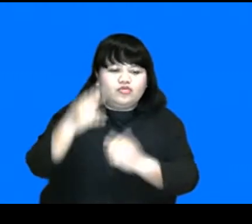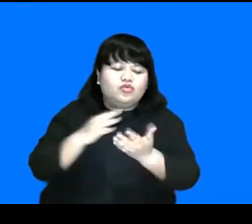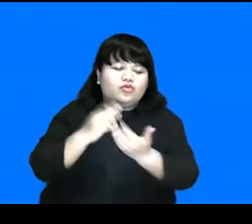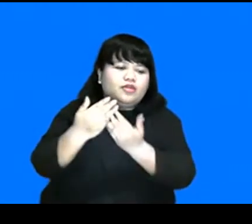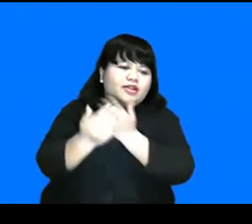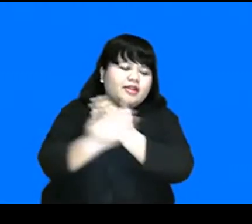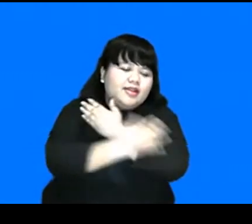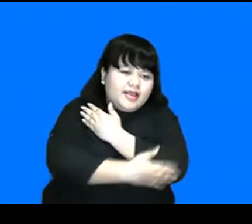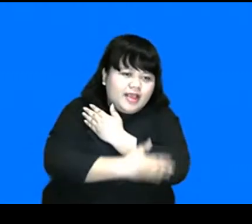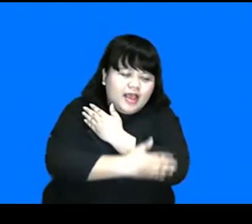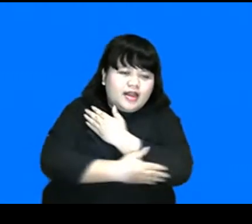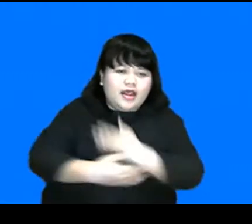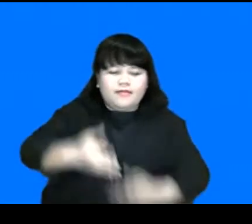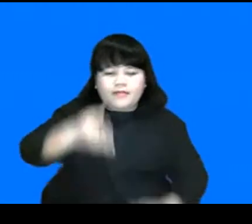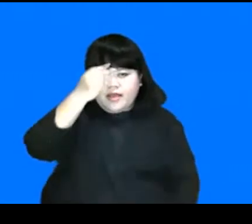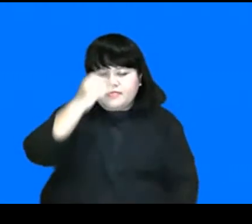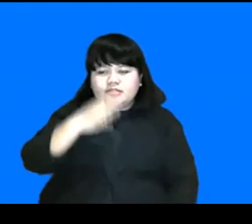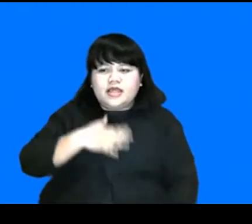you know,